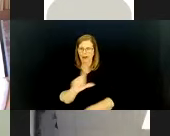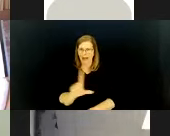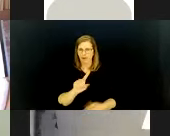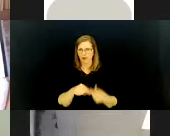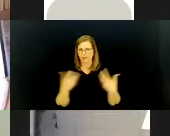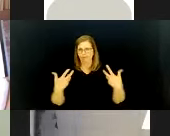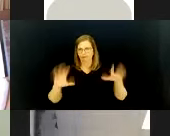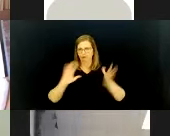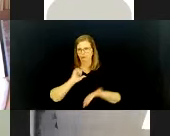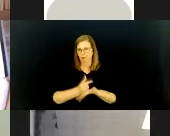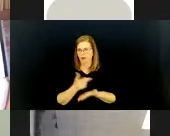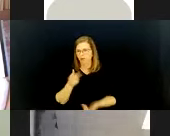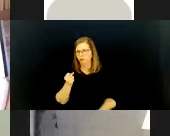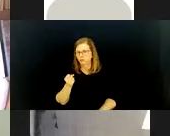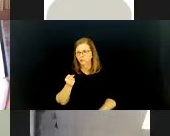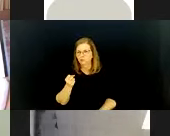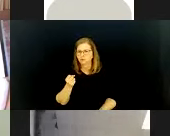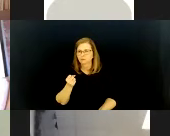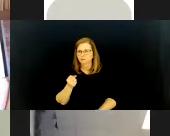high school.